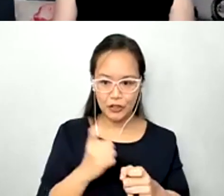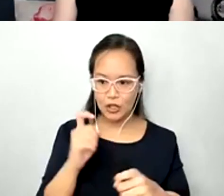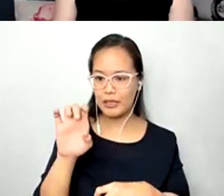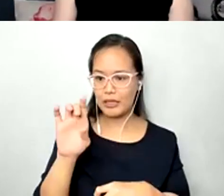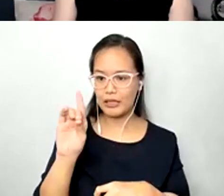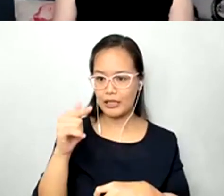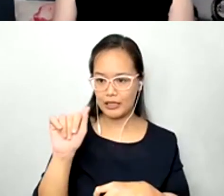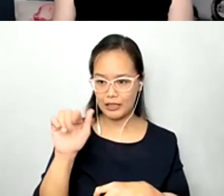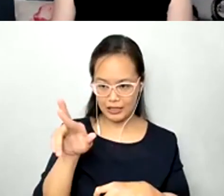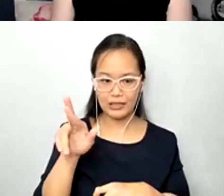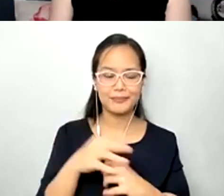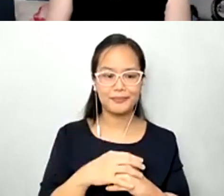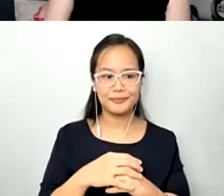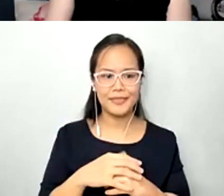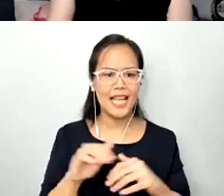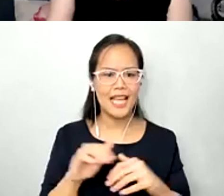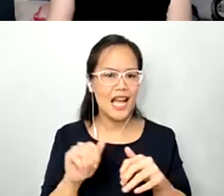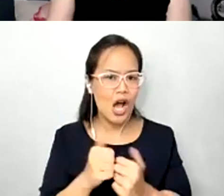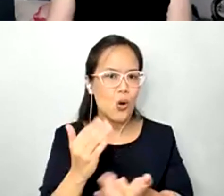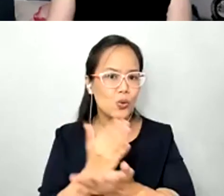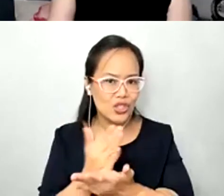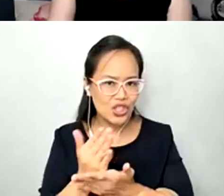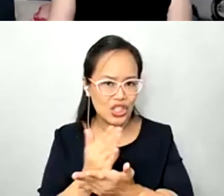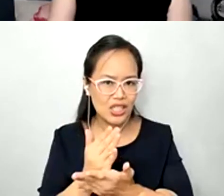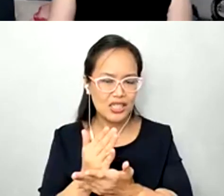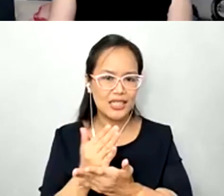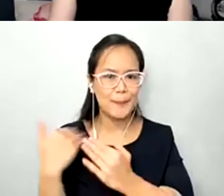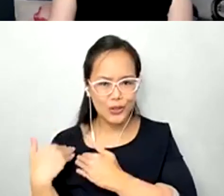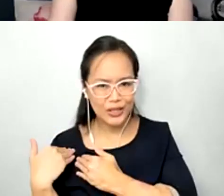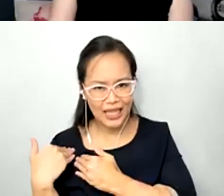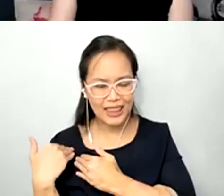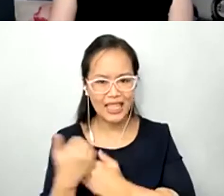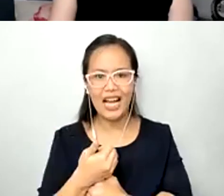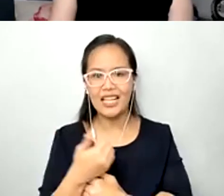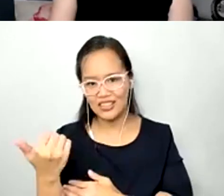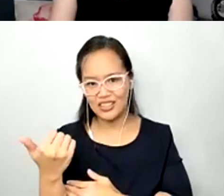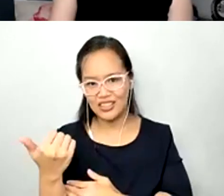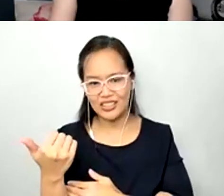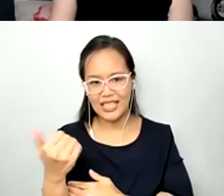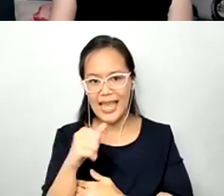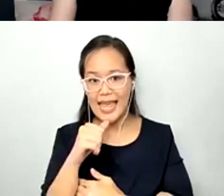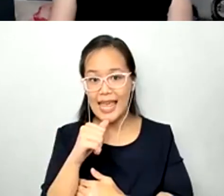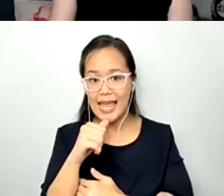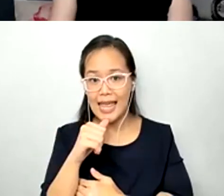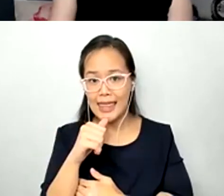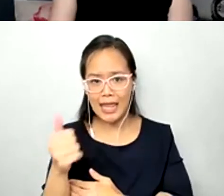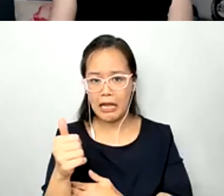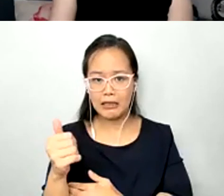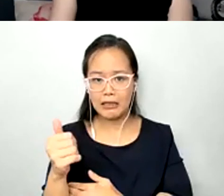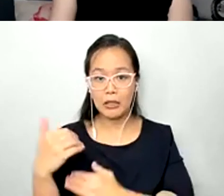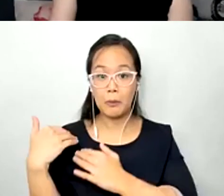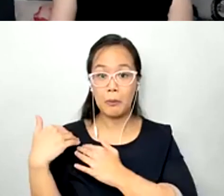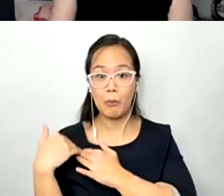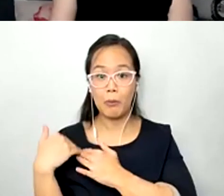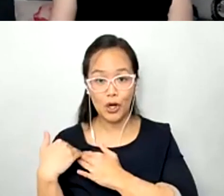ulit. How do we share our burdens with others in a way that will not unnecessarily burden them? So kanina,